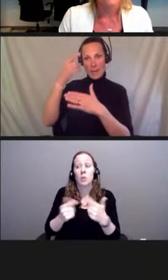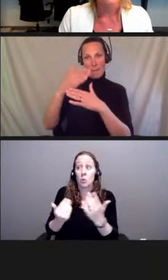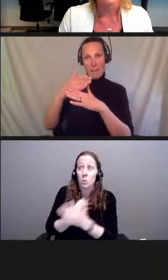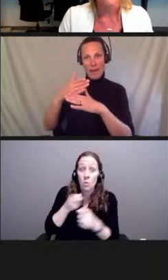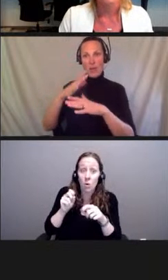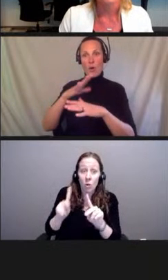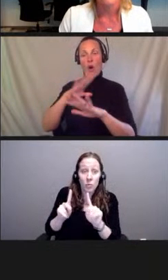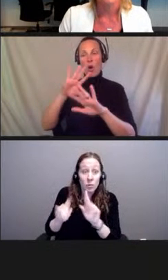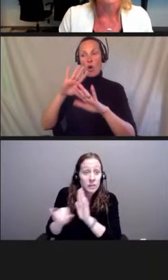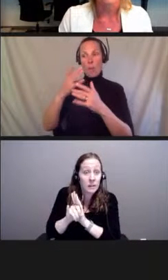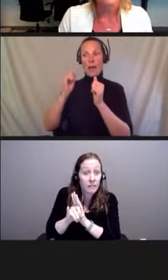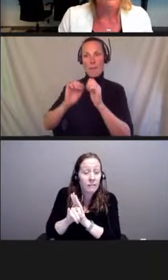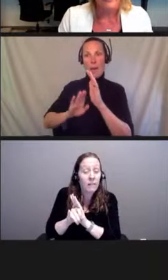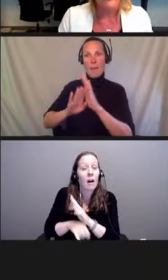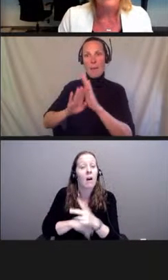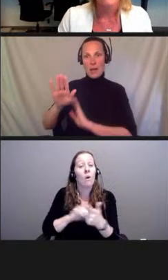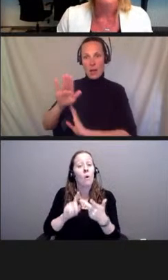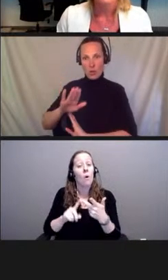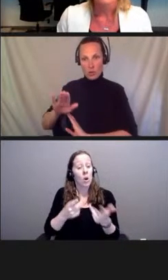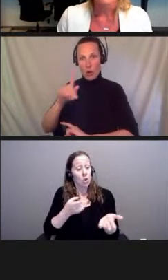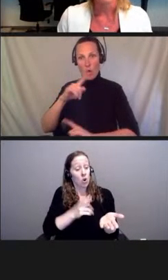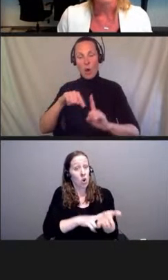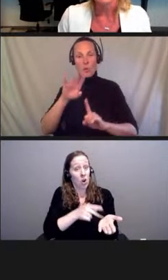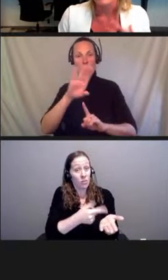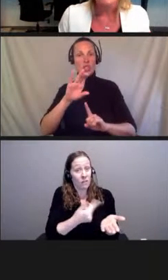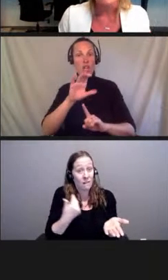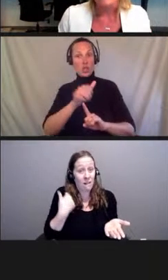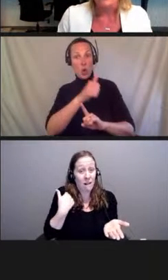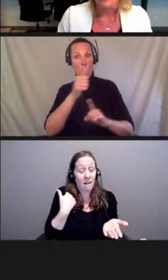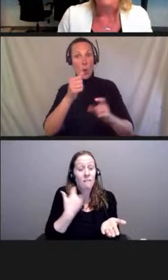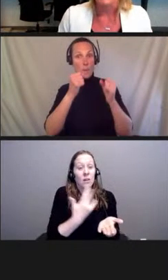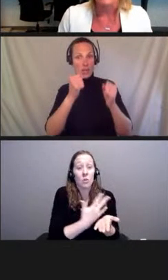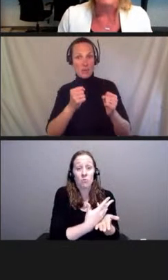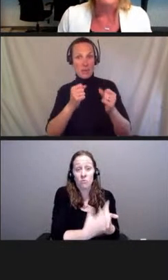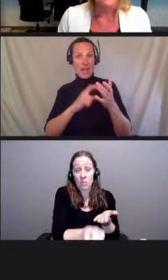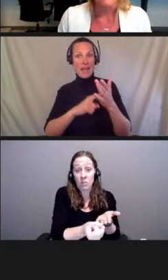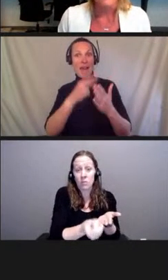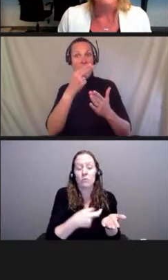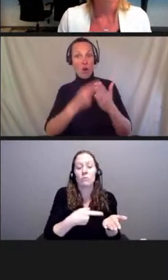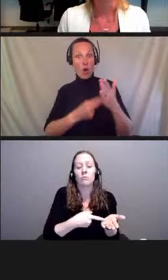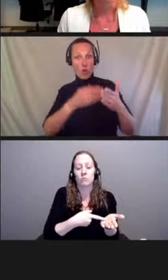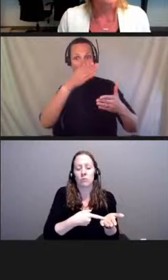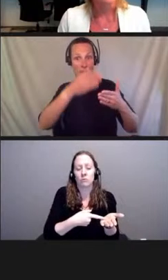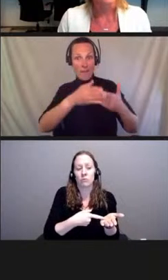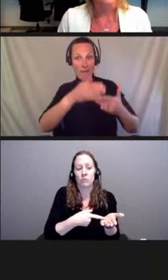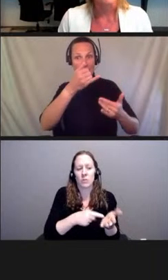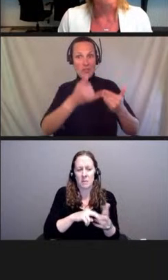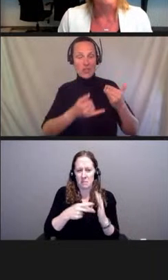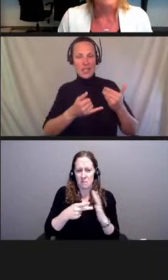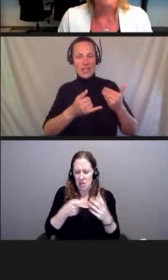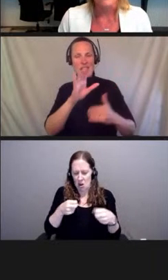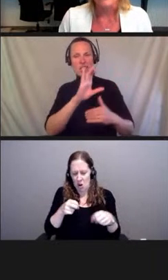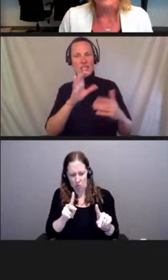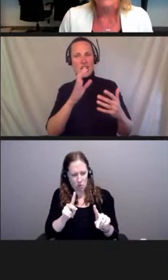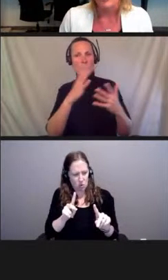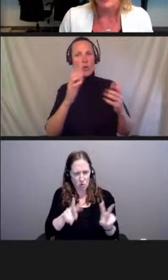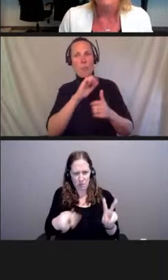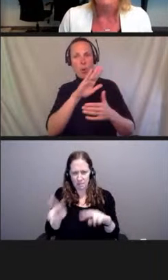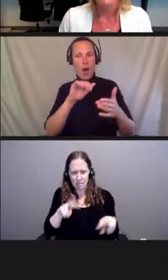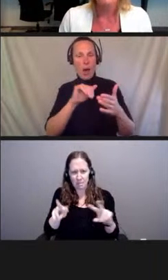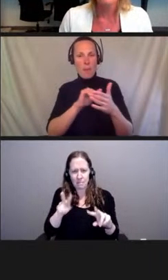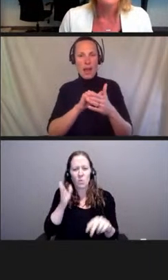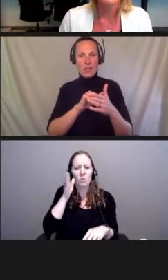existing contracts that are expiring, it took a look at different opportunities. How might we want to be doing something different in the